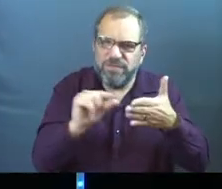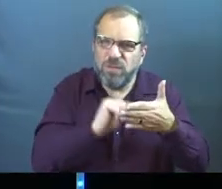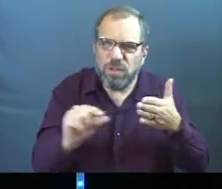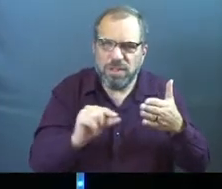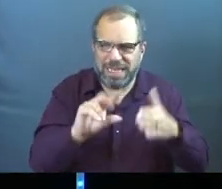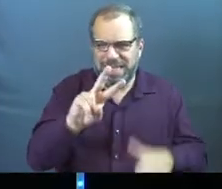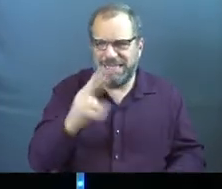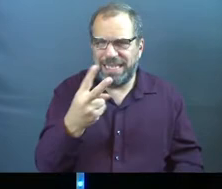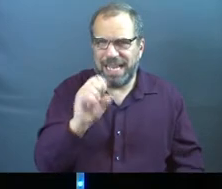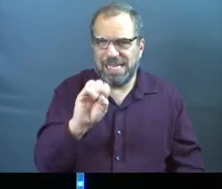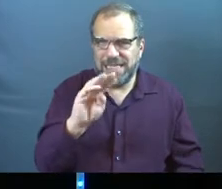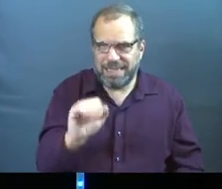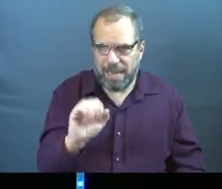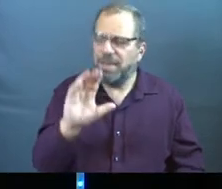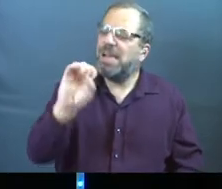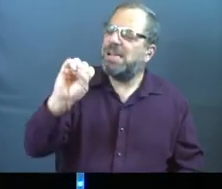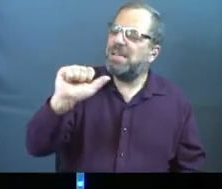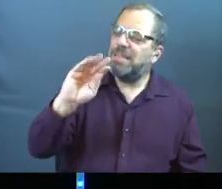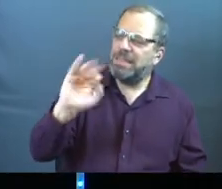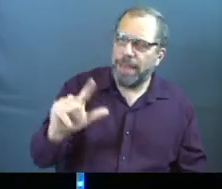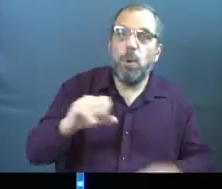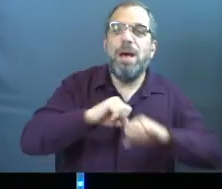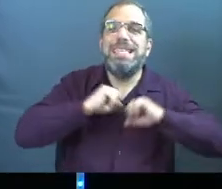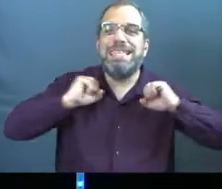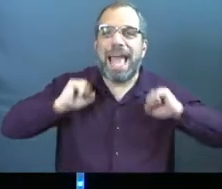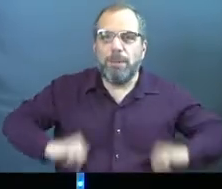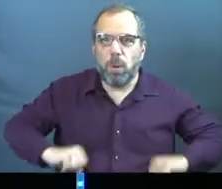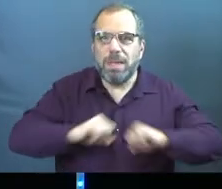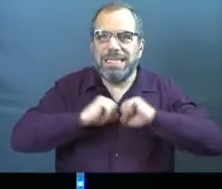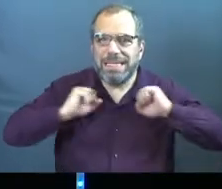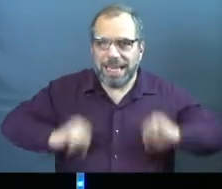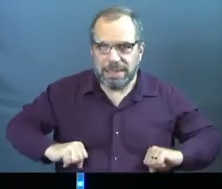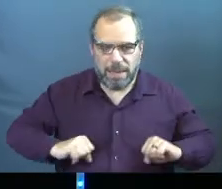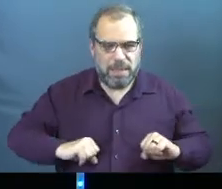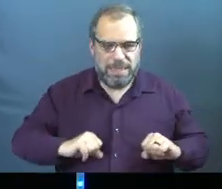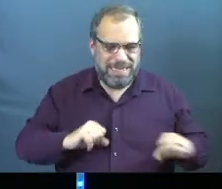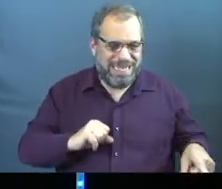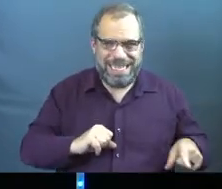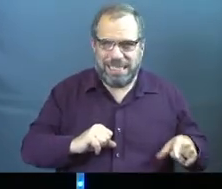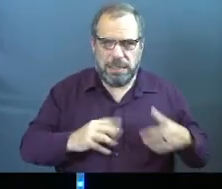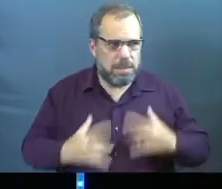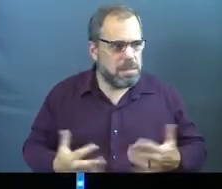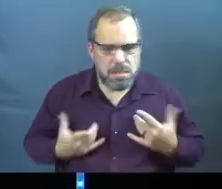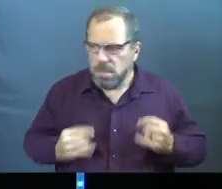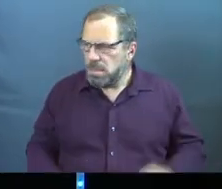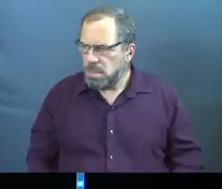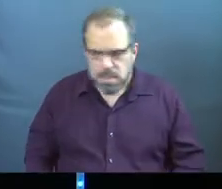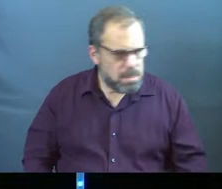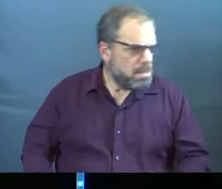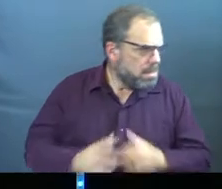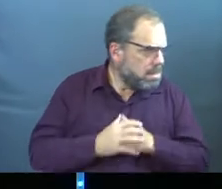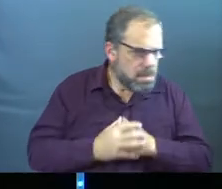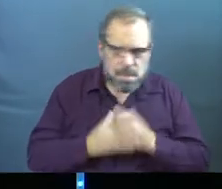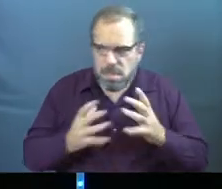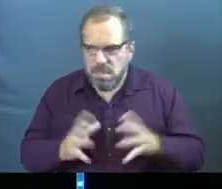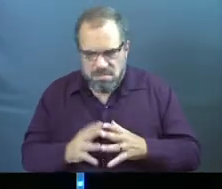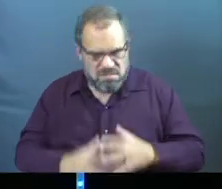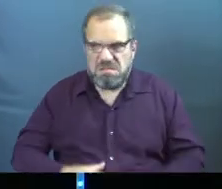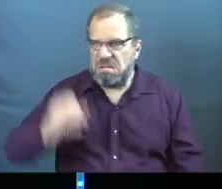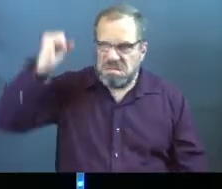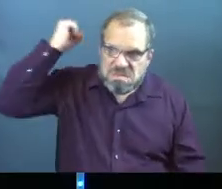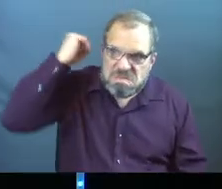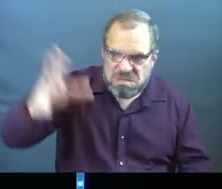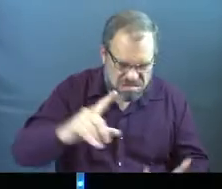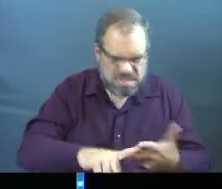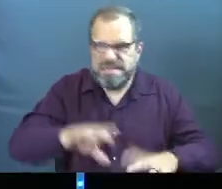passages in 2 Samuel and stuff, and even in the King's books, you see that he's just kind of scrambling around, like nothing, throwing spears at